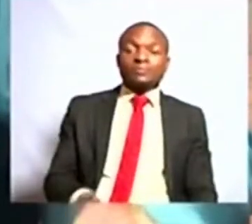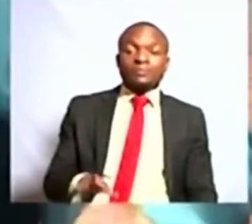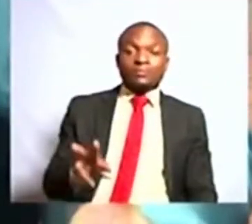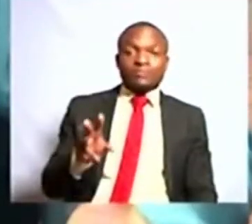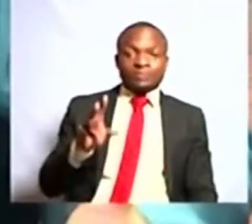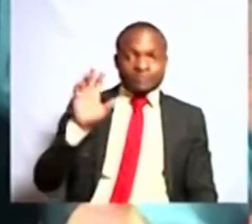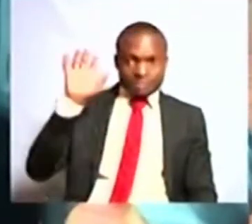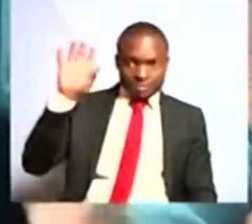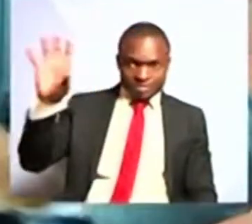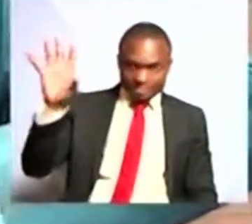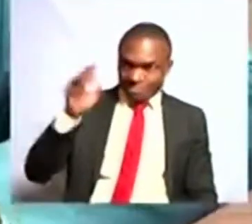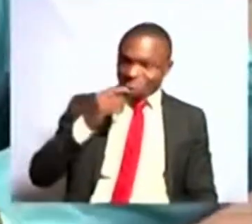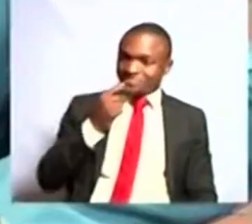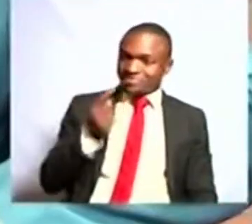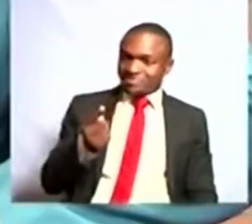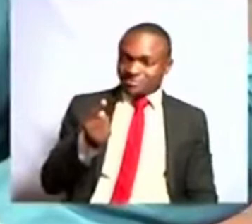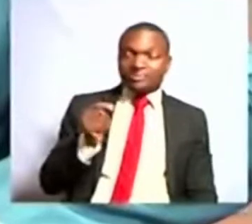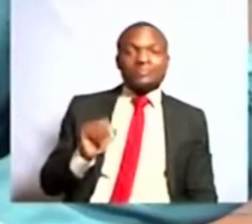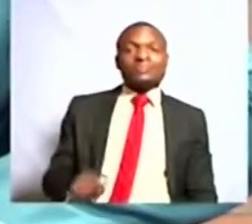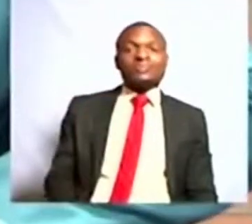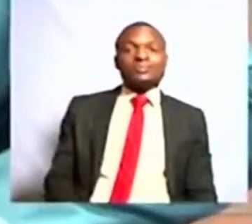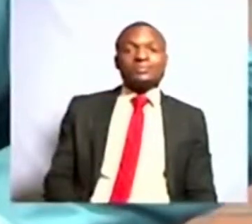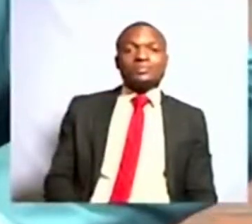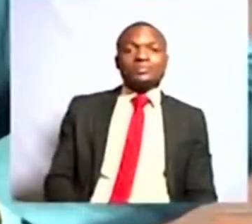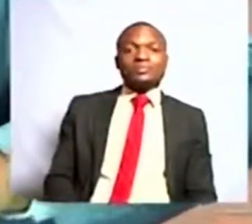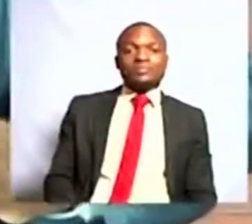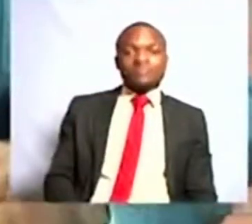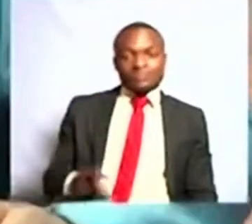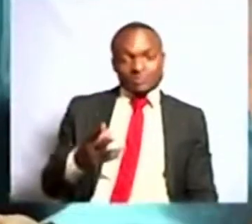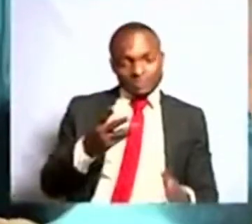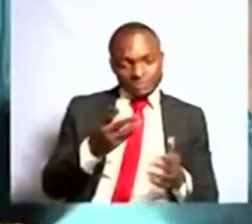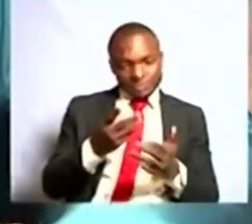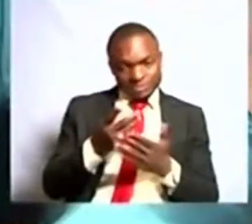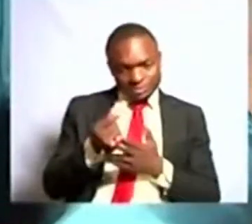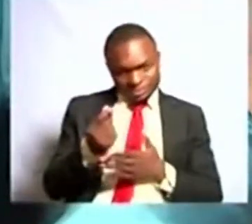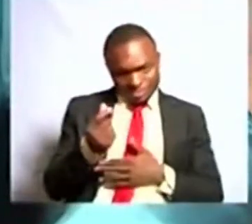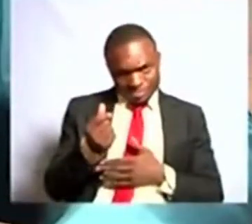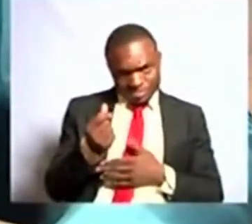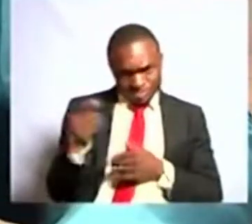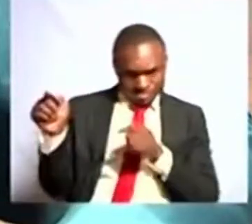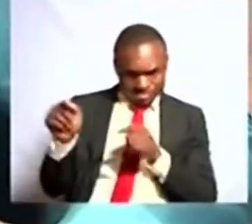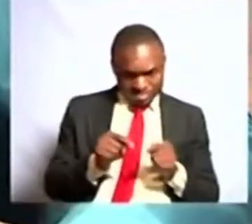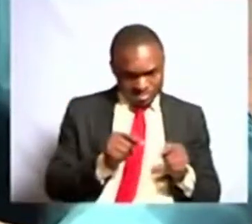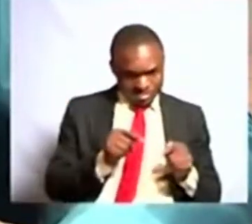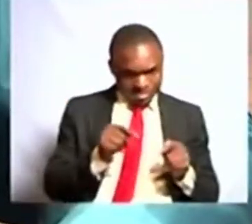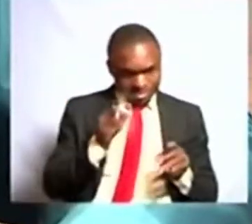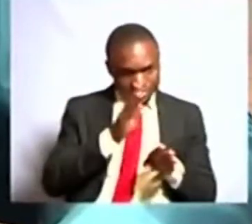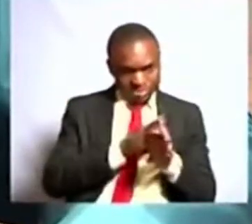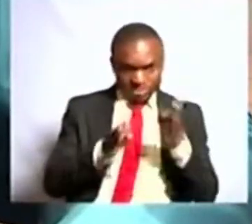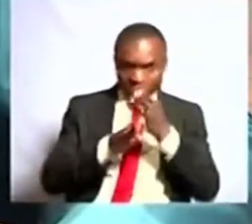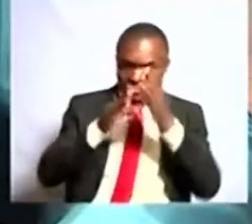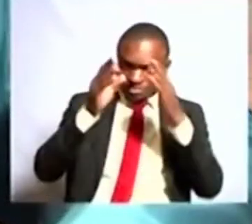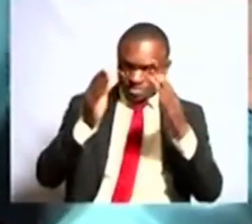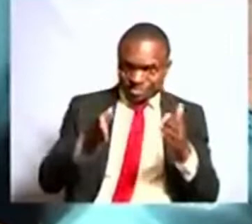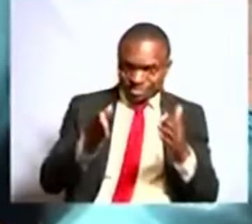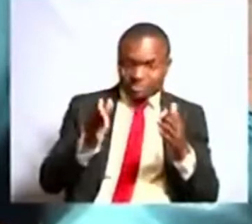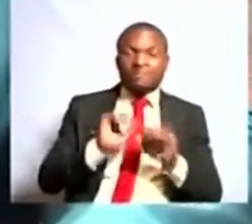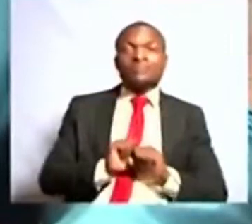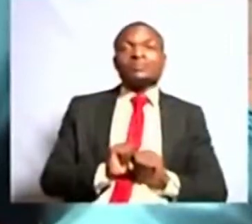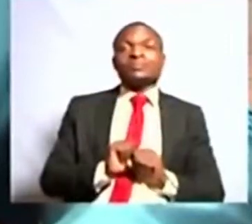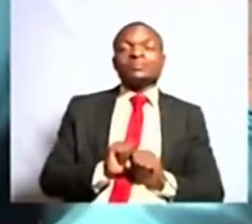the province is saying that the money was coming from a contractor. Yeah,